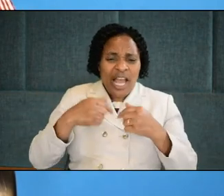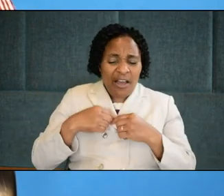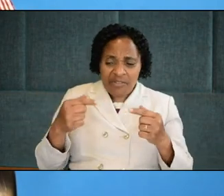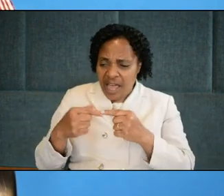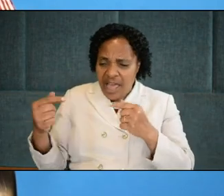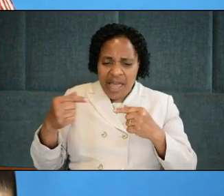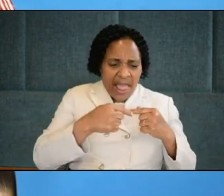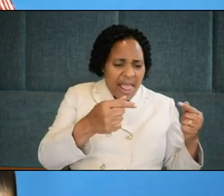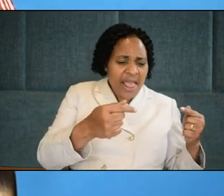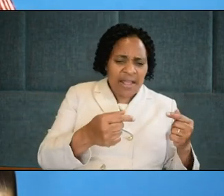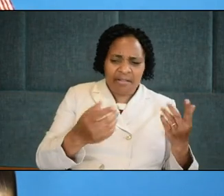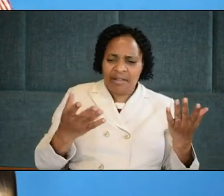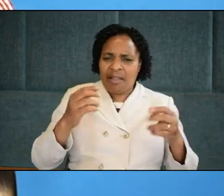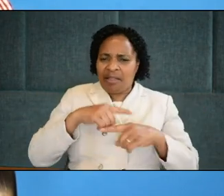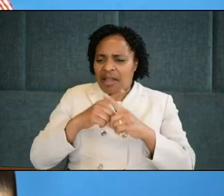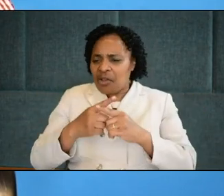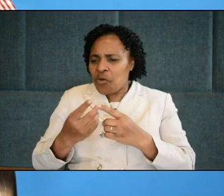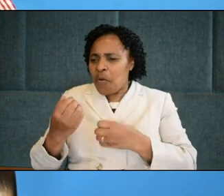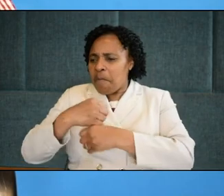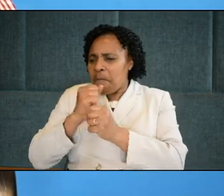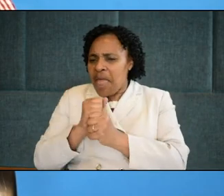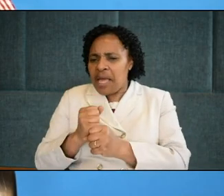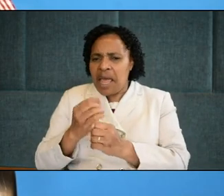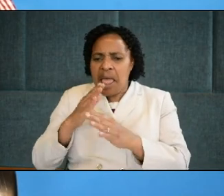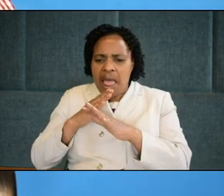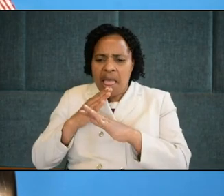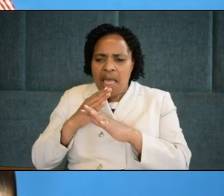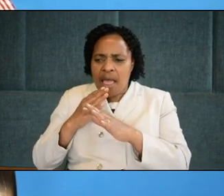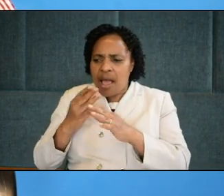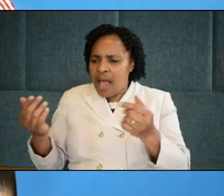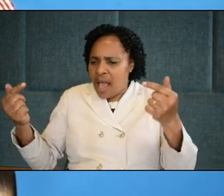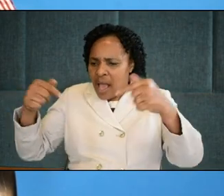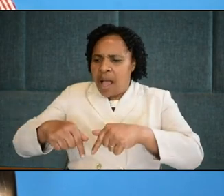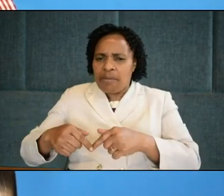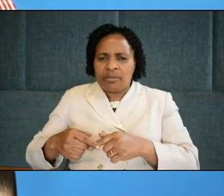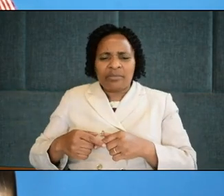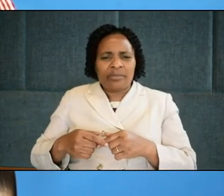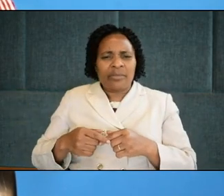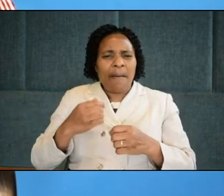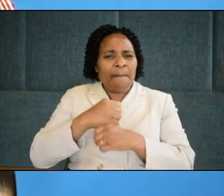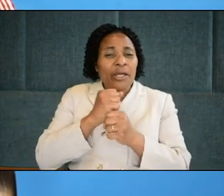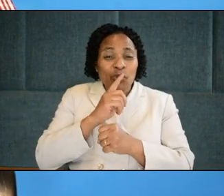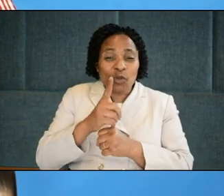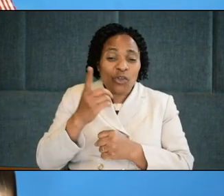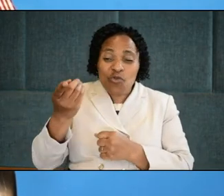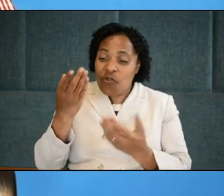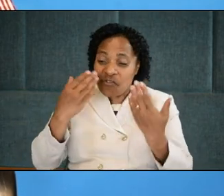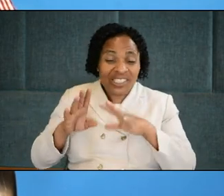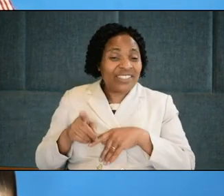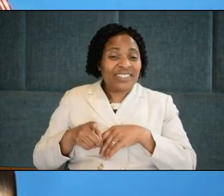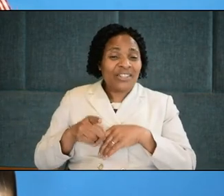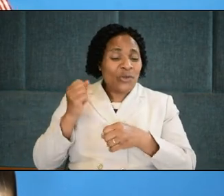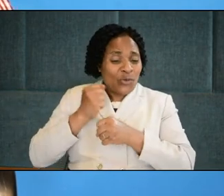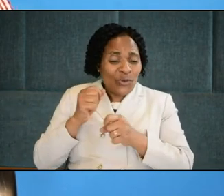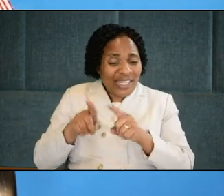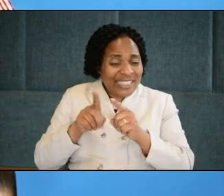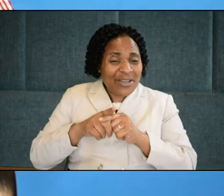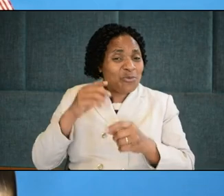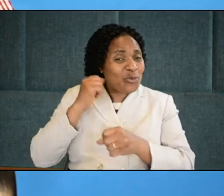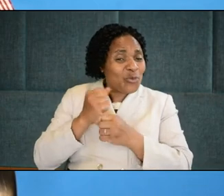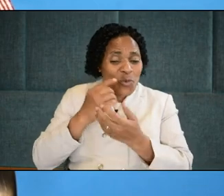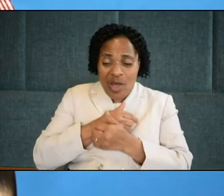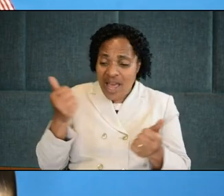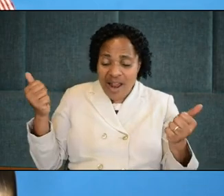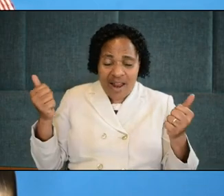enemies in your territory and you make a pact with them, you can't be sure that they'll actually accomplish or do what they say they will